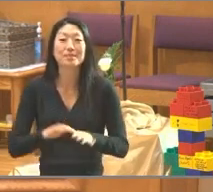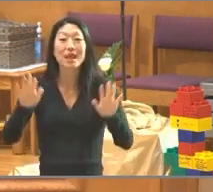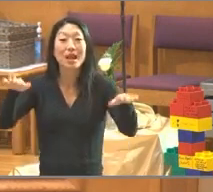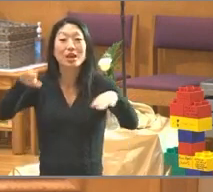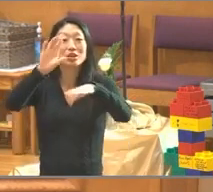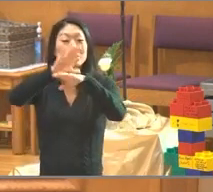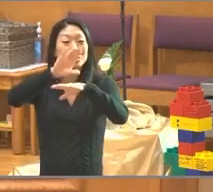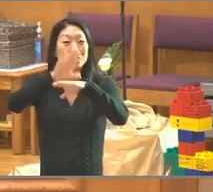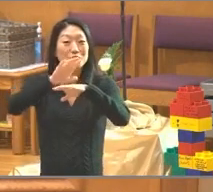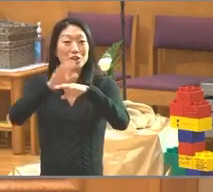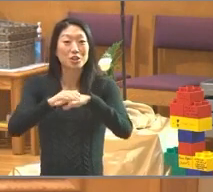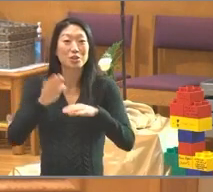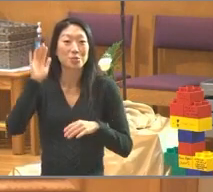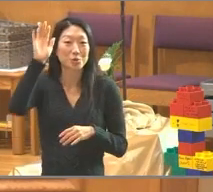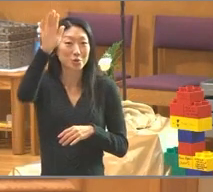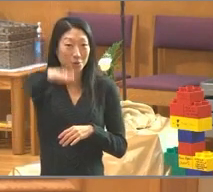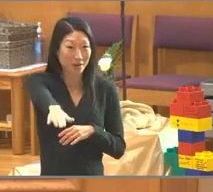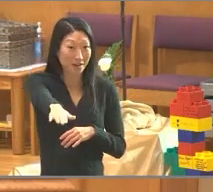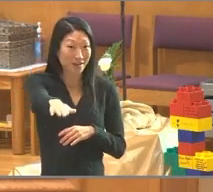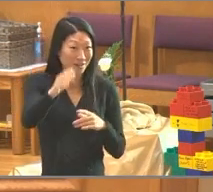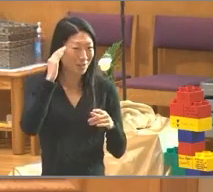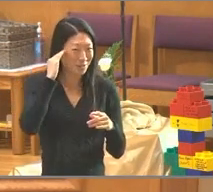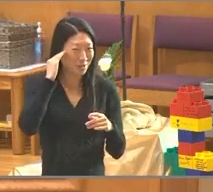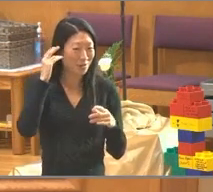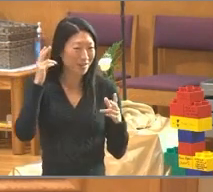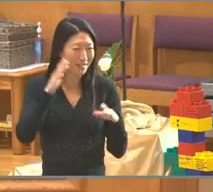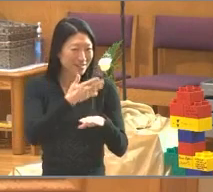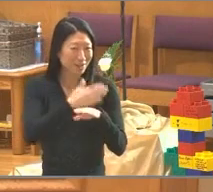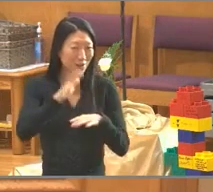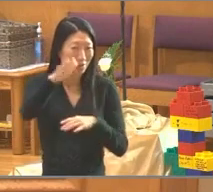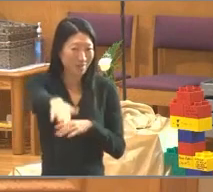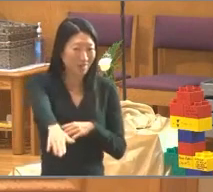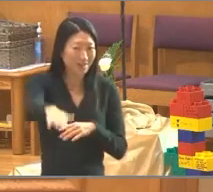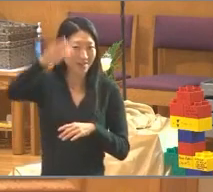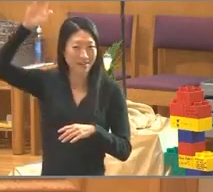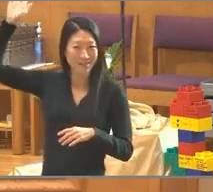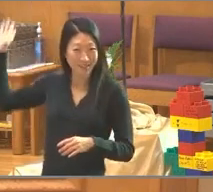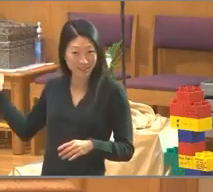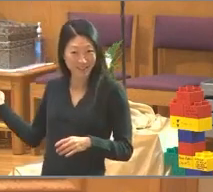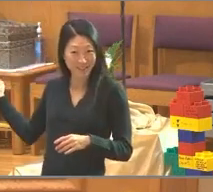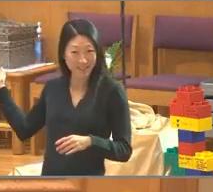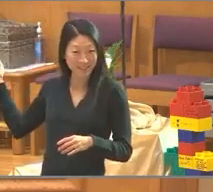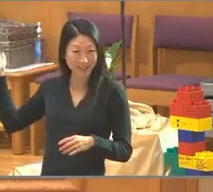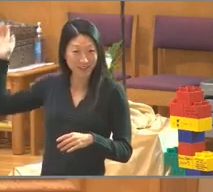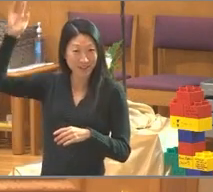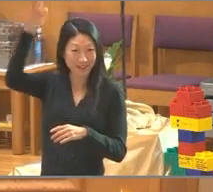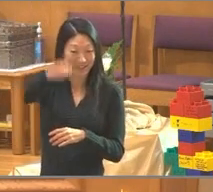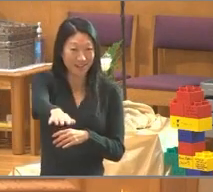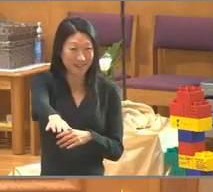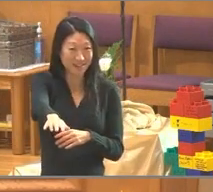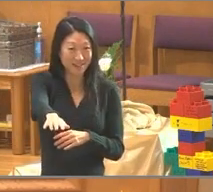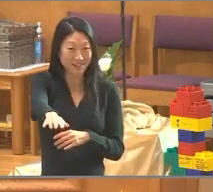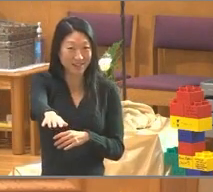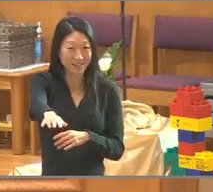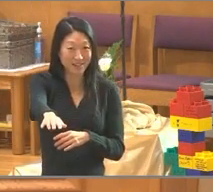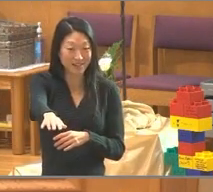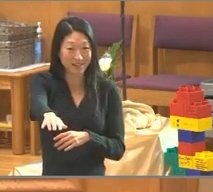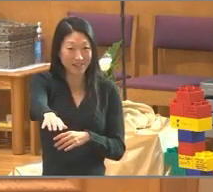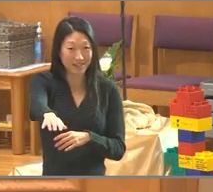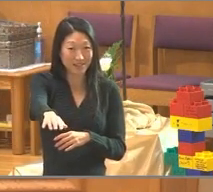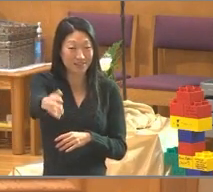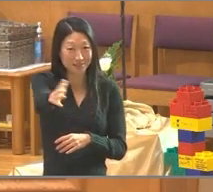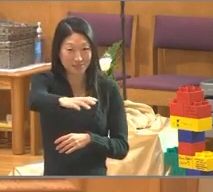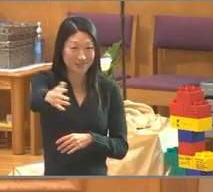you put your right hand in, you put your right hand out, you put your right hand